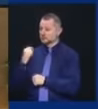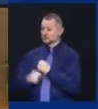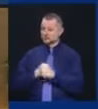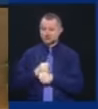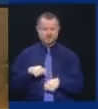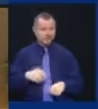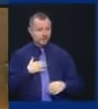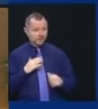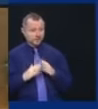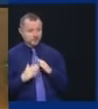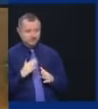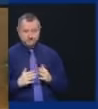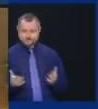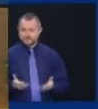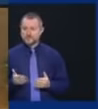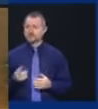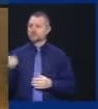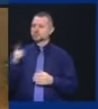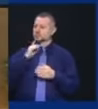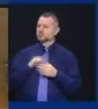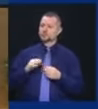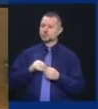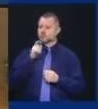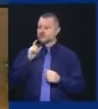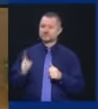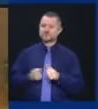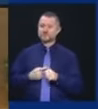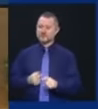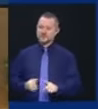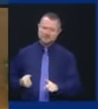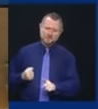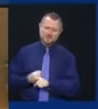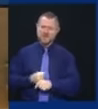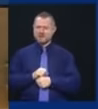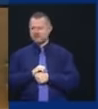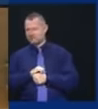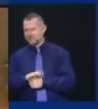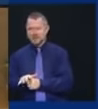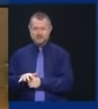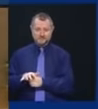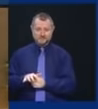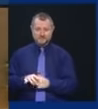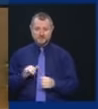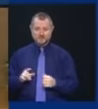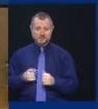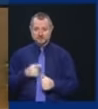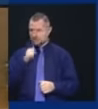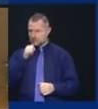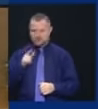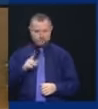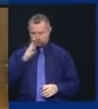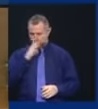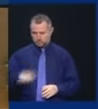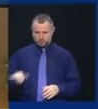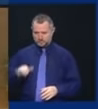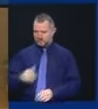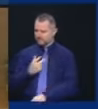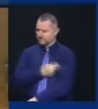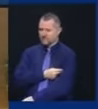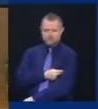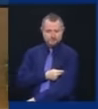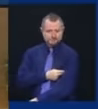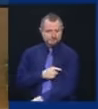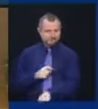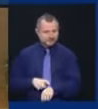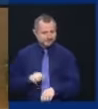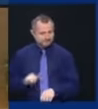that those were first in line to die from COVID would not be the last in line to get the vaccine.